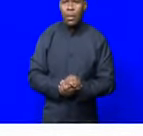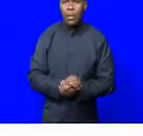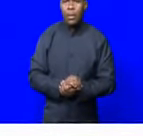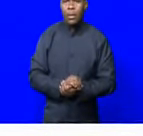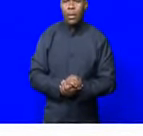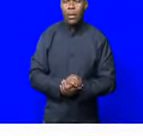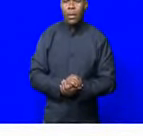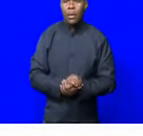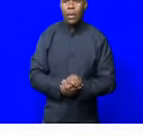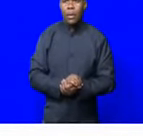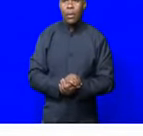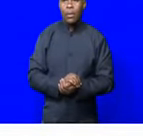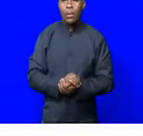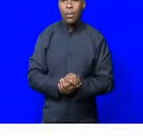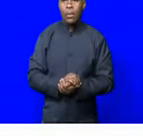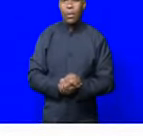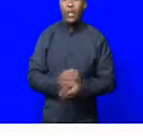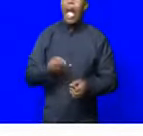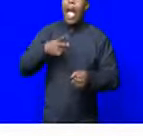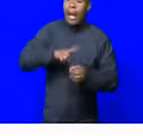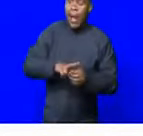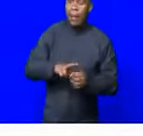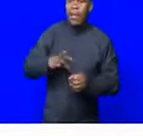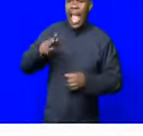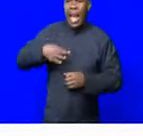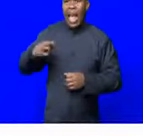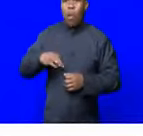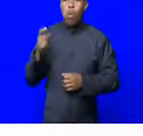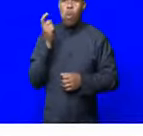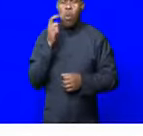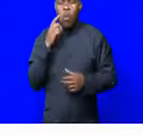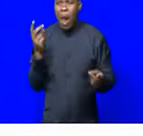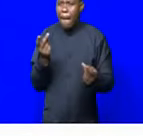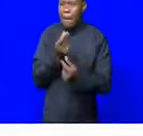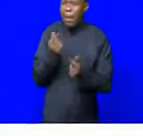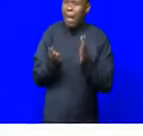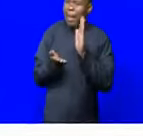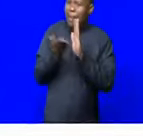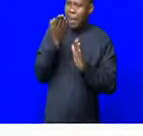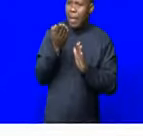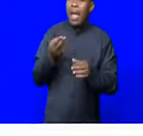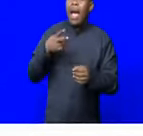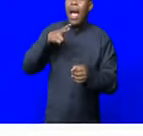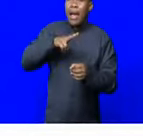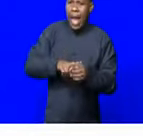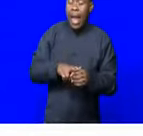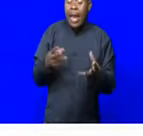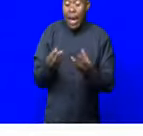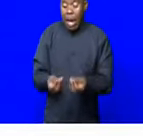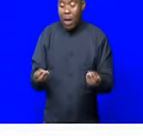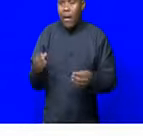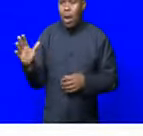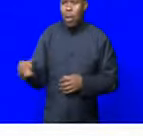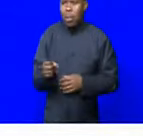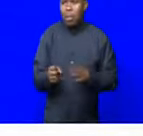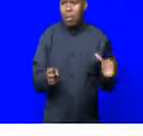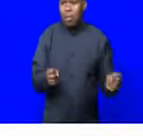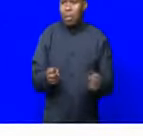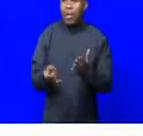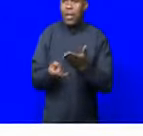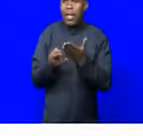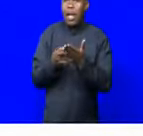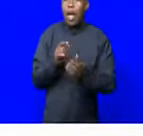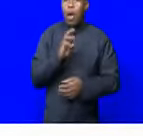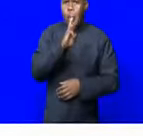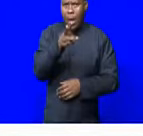with. We have that crisis of teenage pregnancy that we need to address as a country. So can we please all plan to take students?